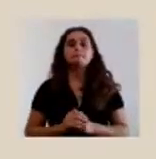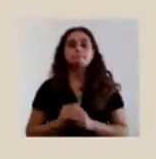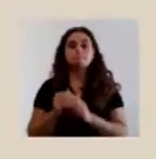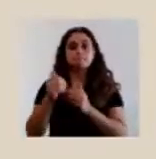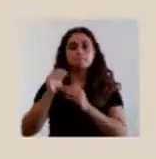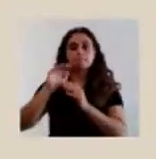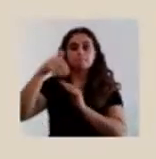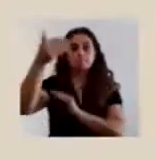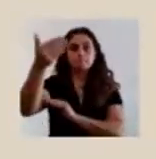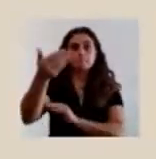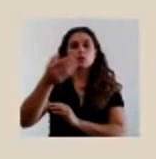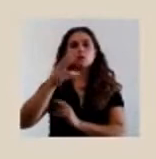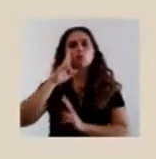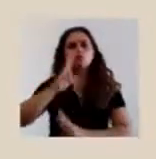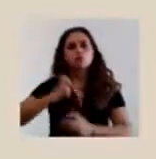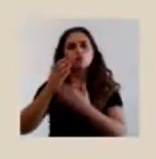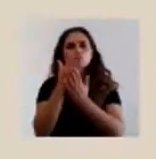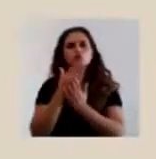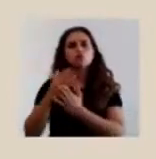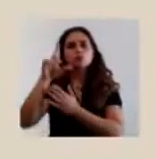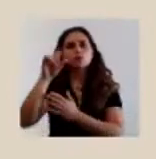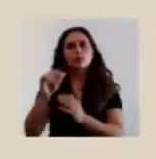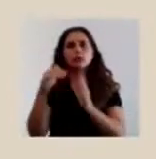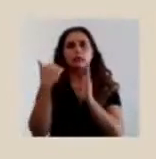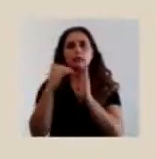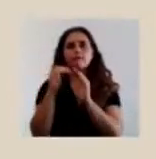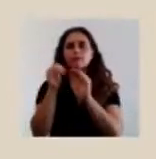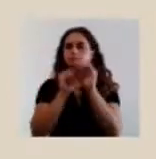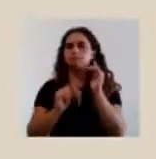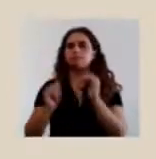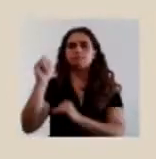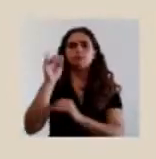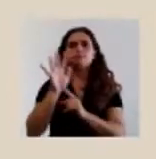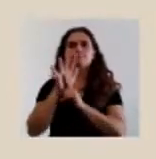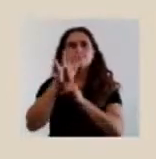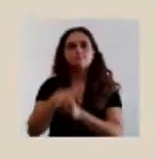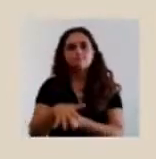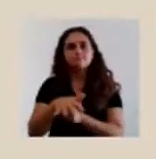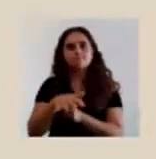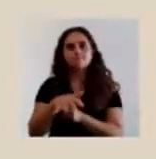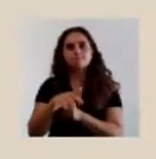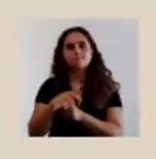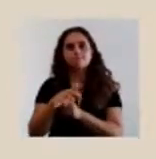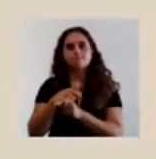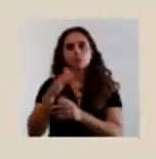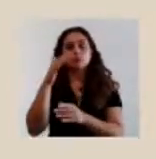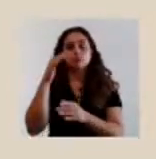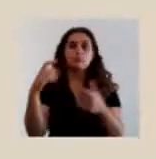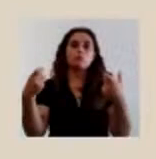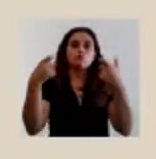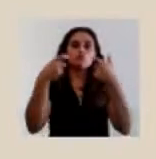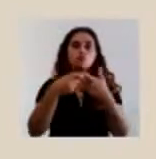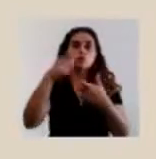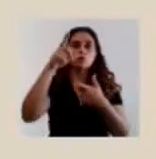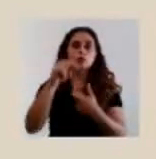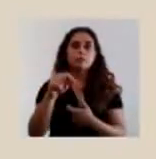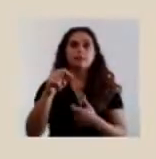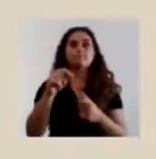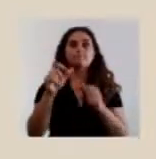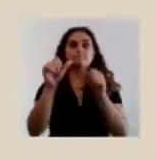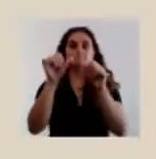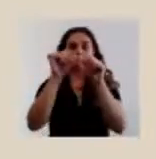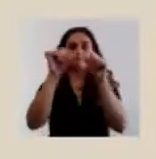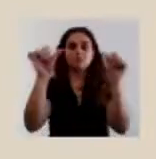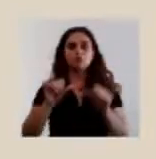Further, the study found that higher levels of persistent discrimination was correlated with higher levels of